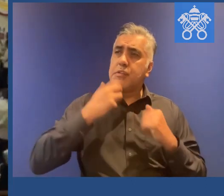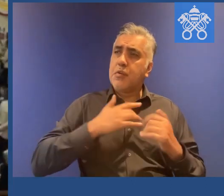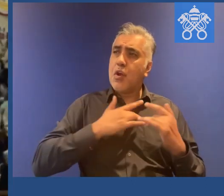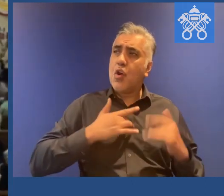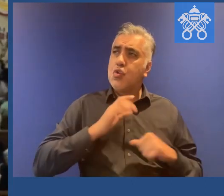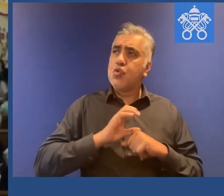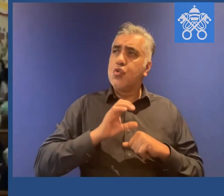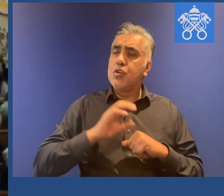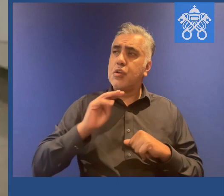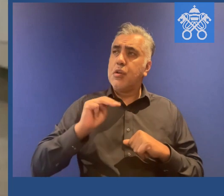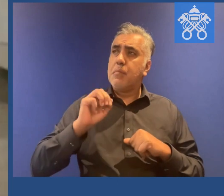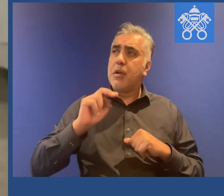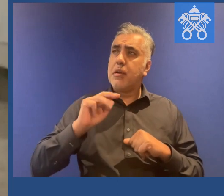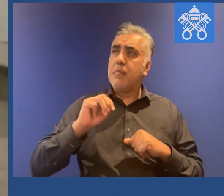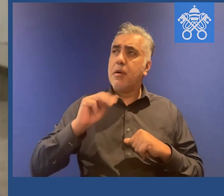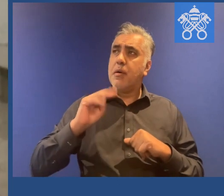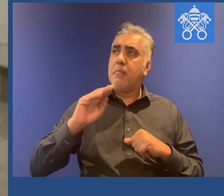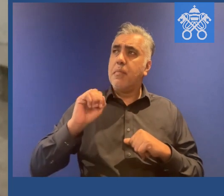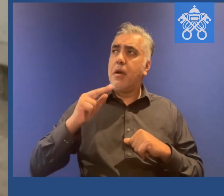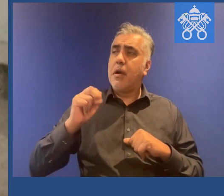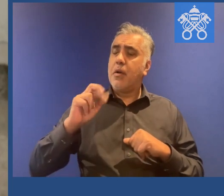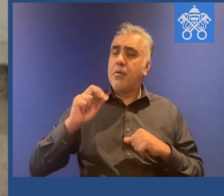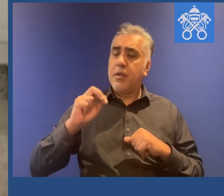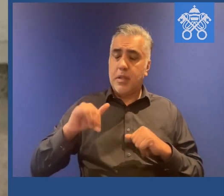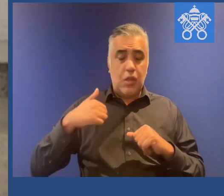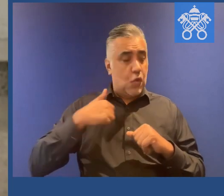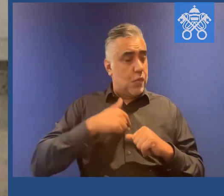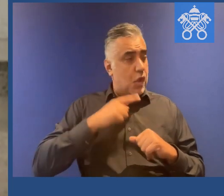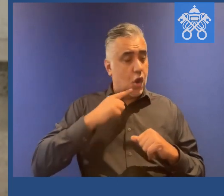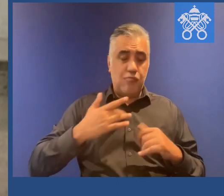Heart Church in Manama, Bahrain, where in